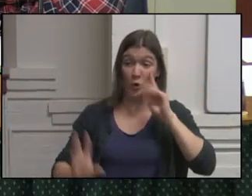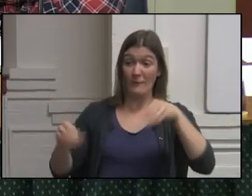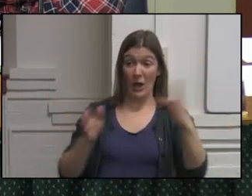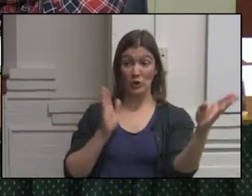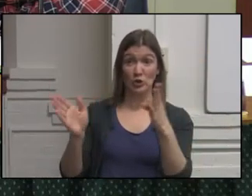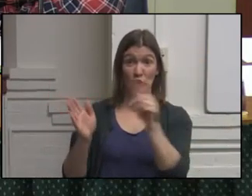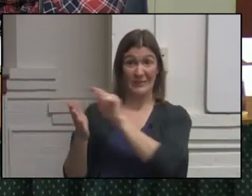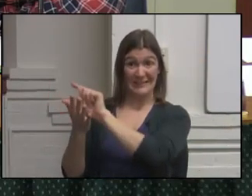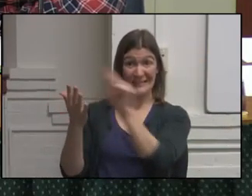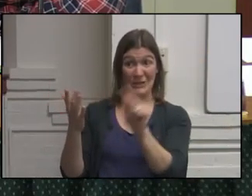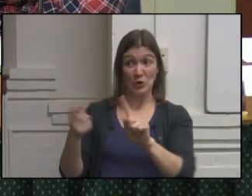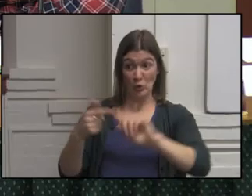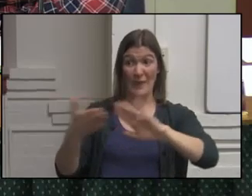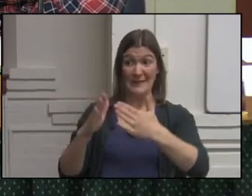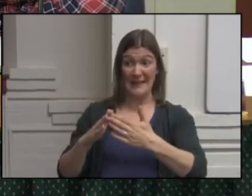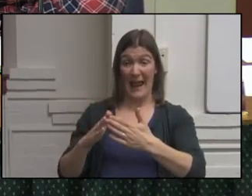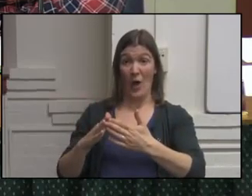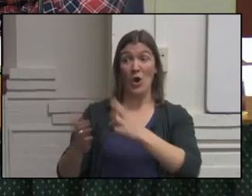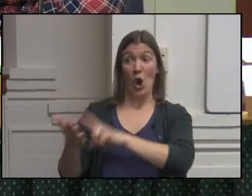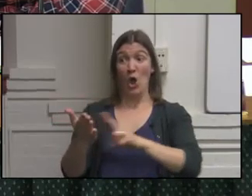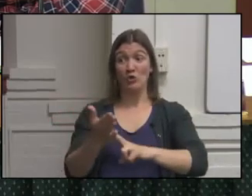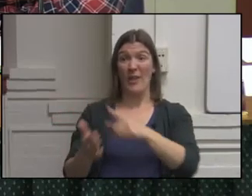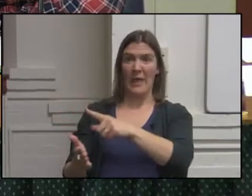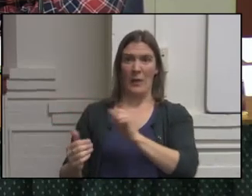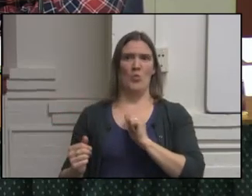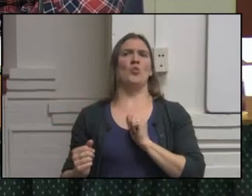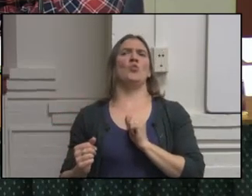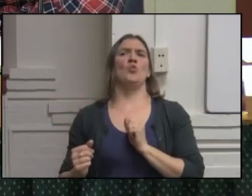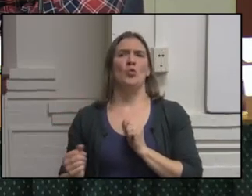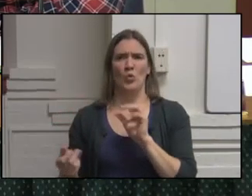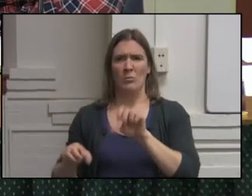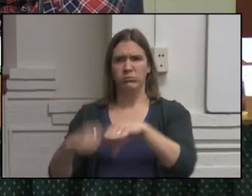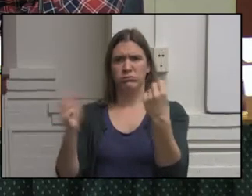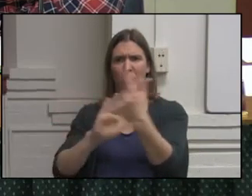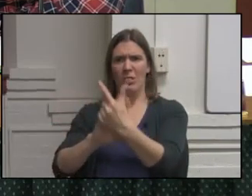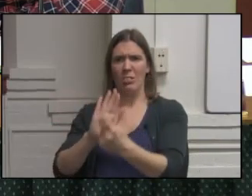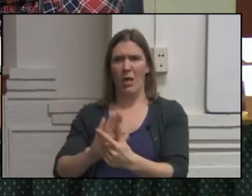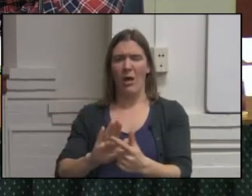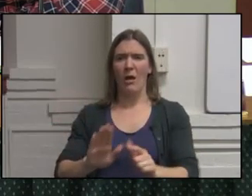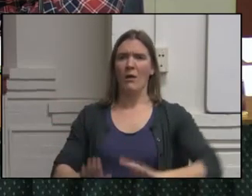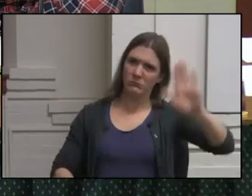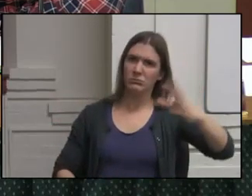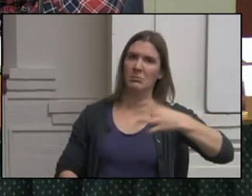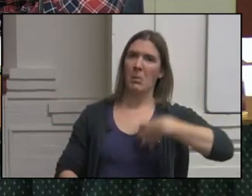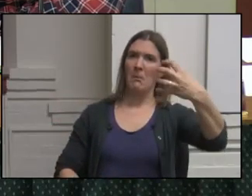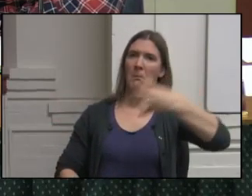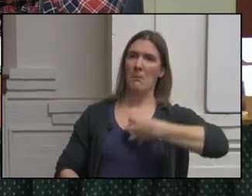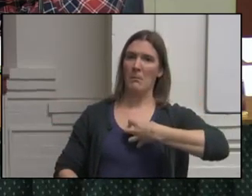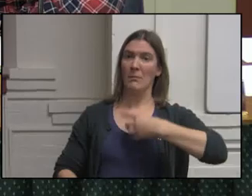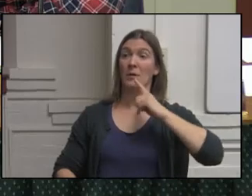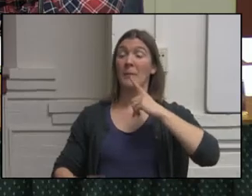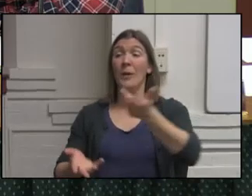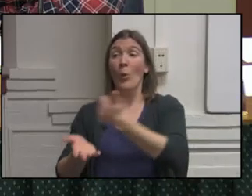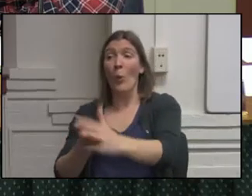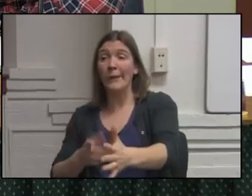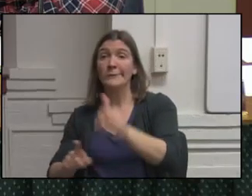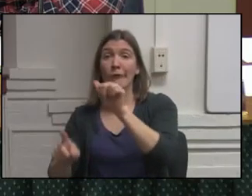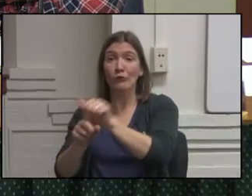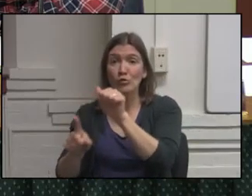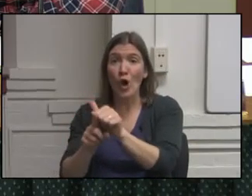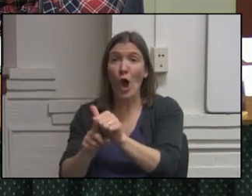to the municipality under contract has engaged in a violation of law or in waste, fraud, or abuse